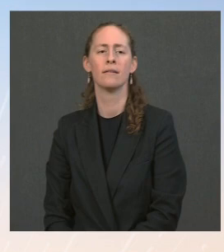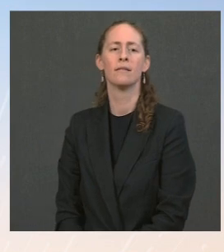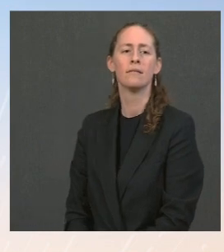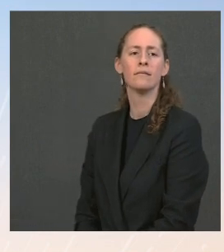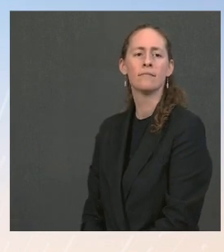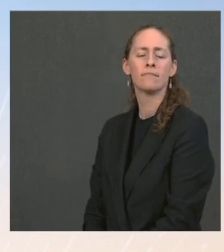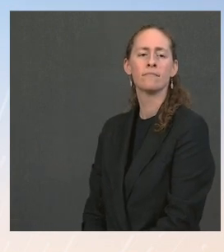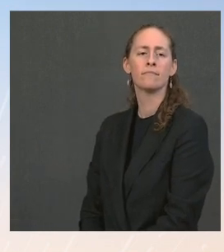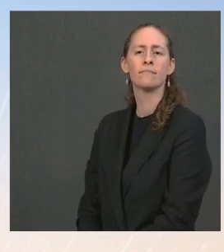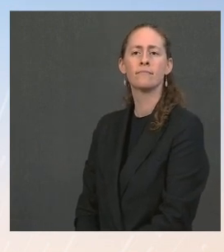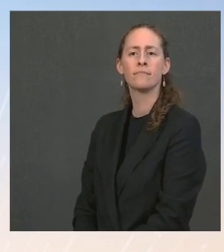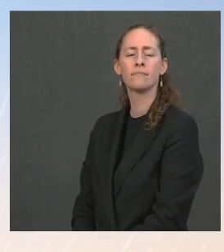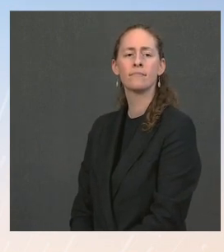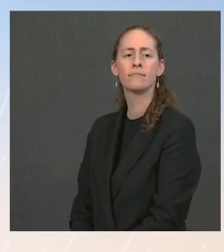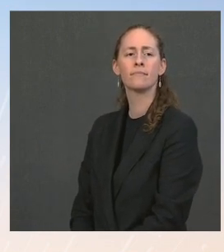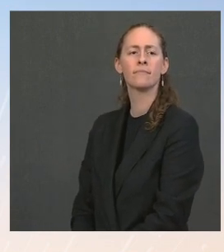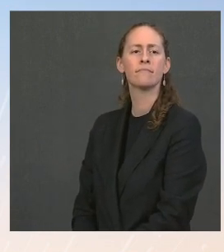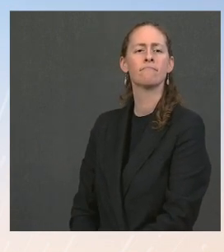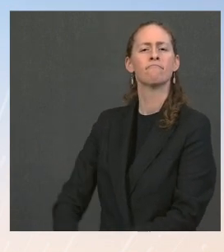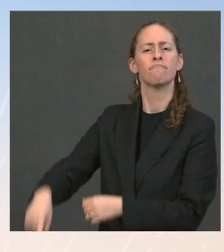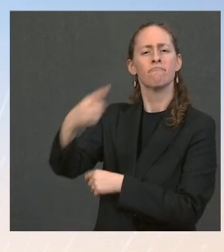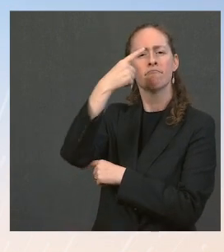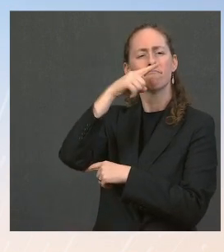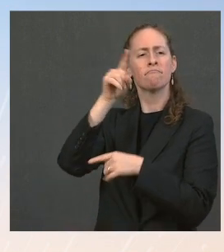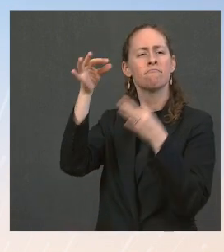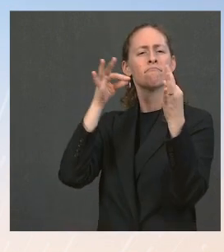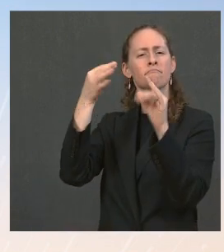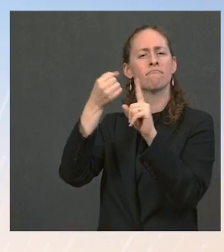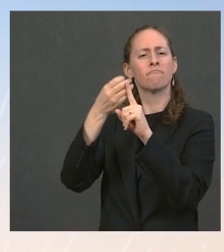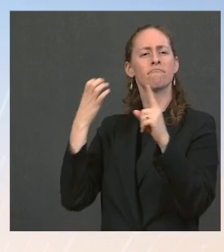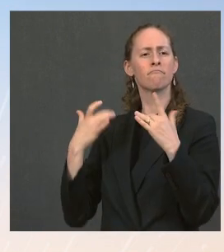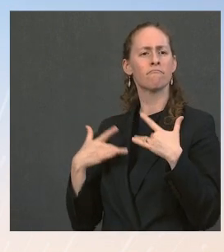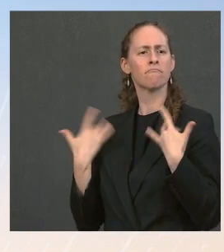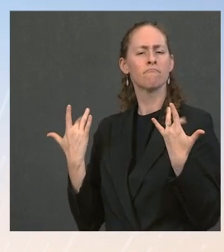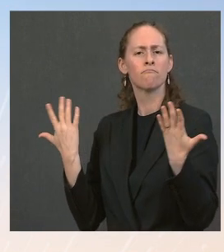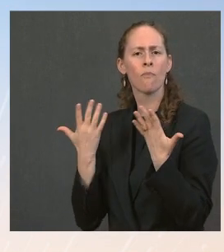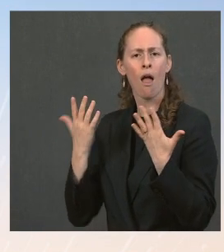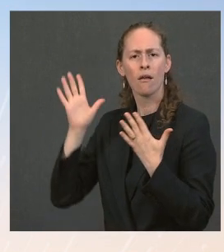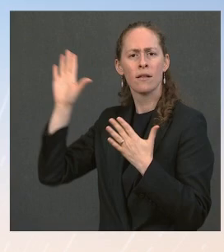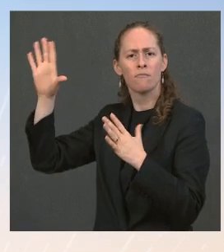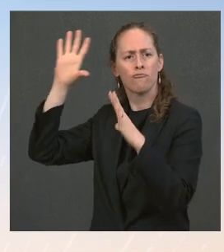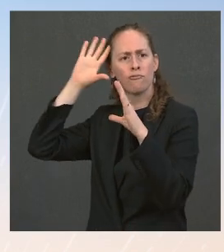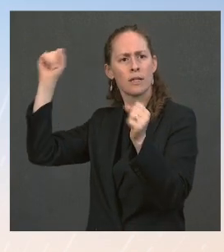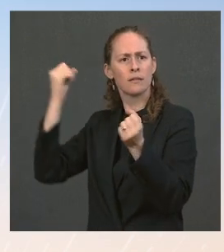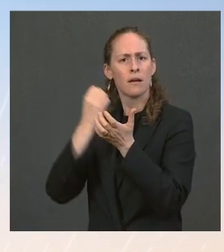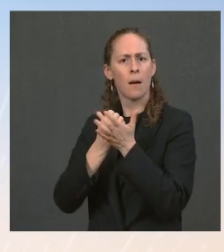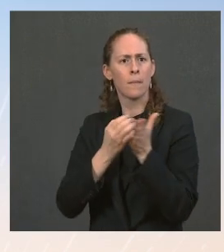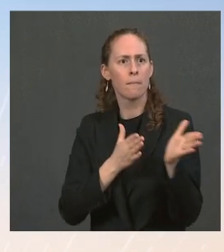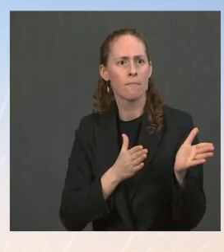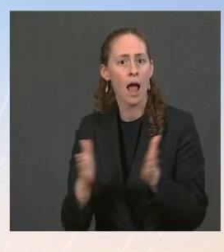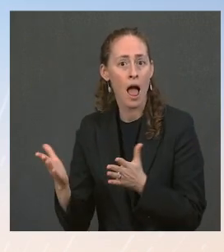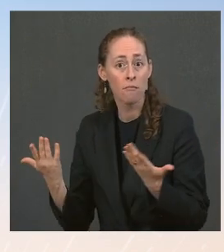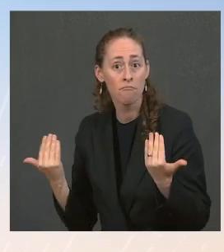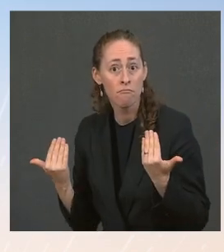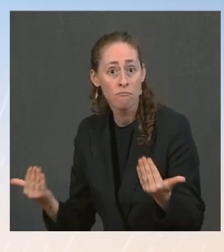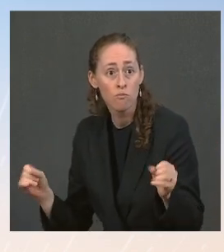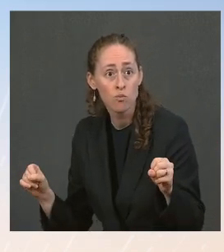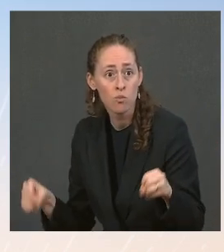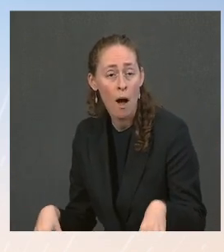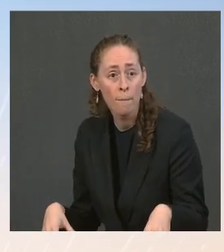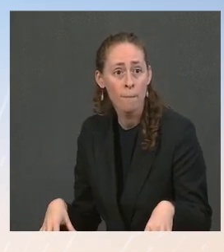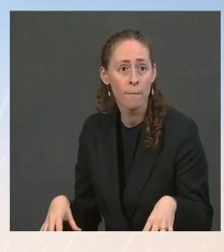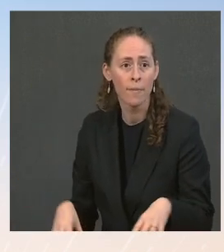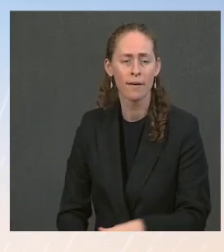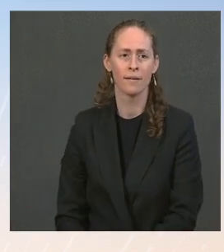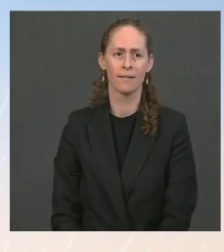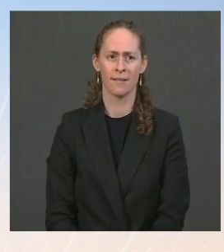describe where we at on the president's economic plan as a make or break moment? I would never describe it that way. But